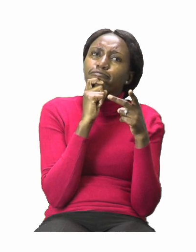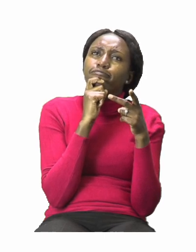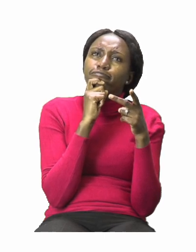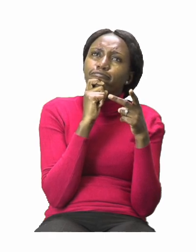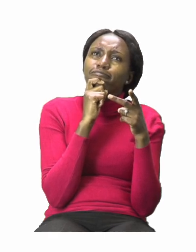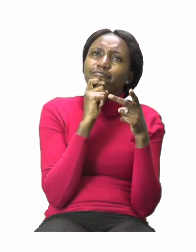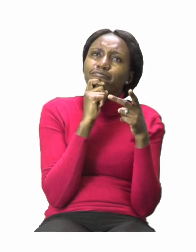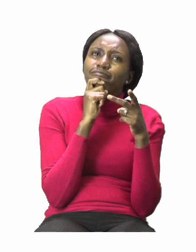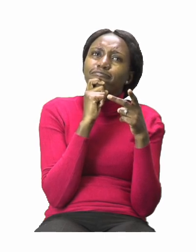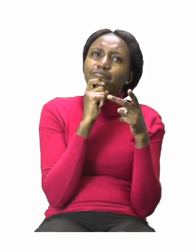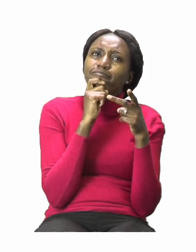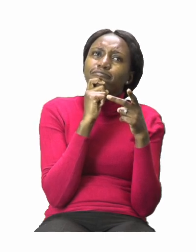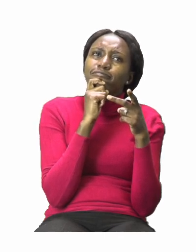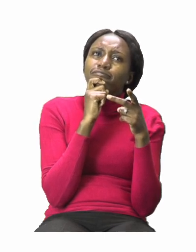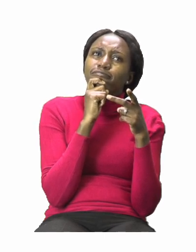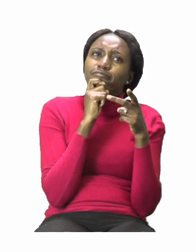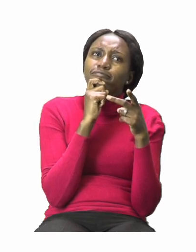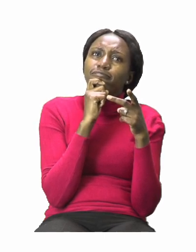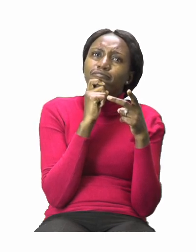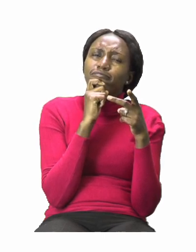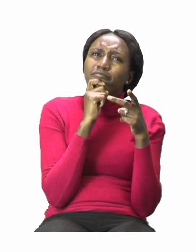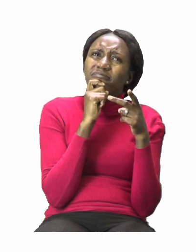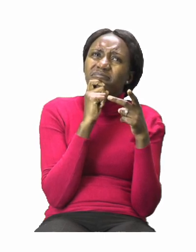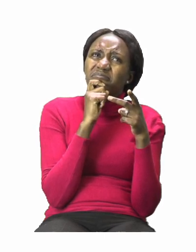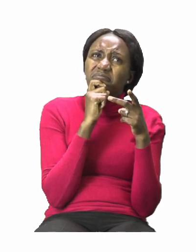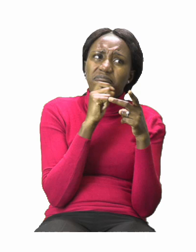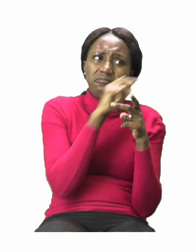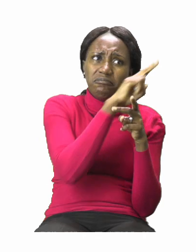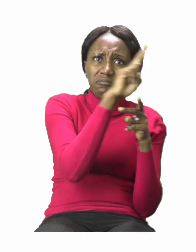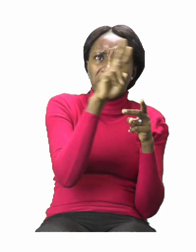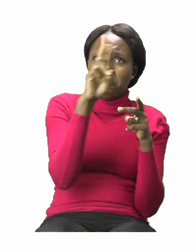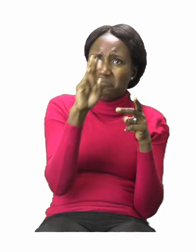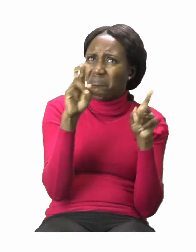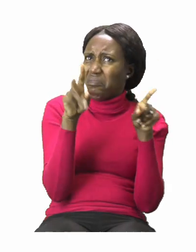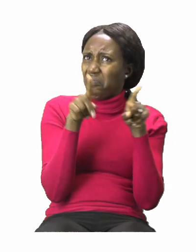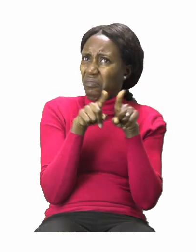Roger. So, do they sound the same?